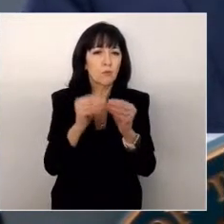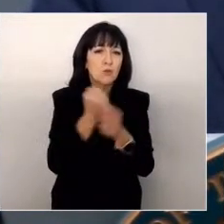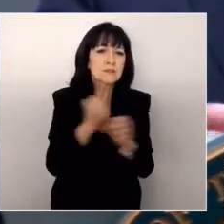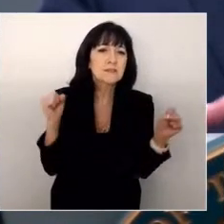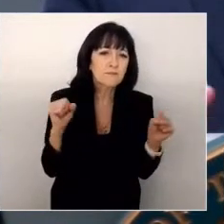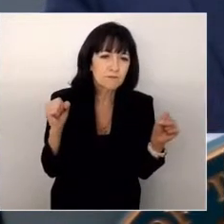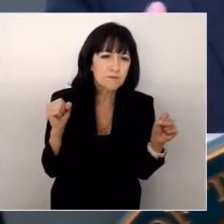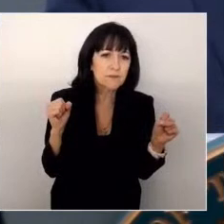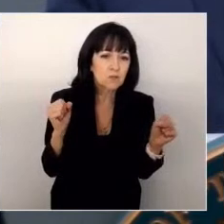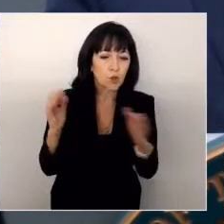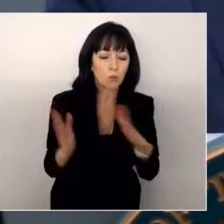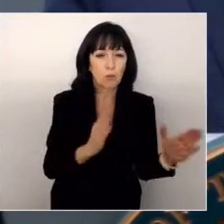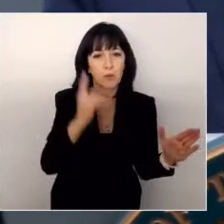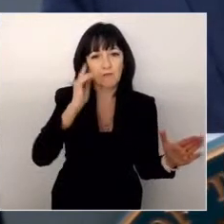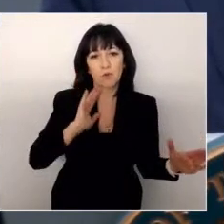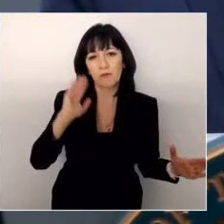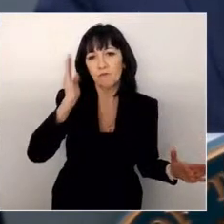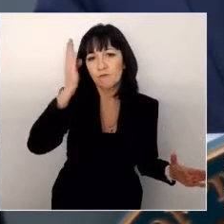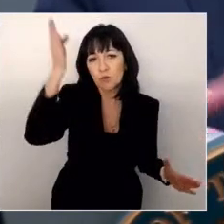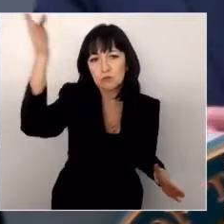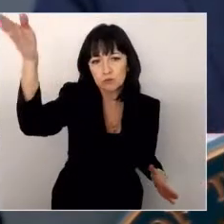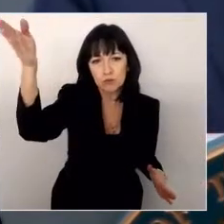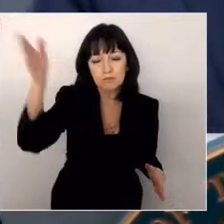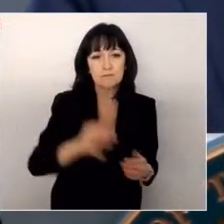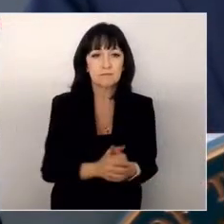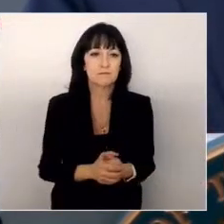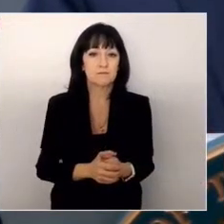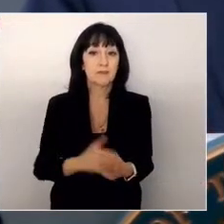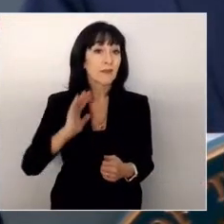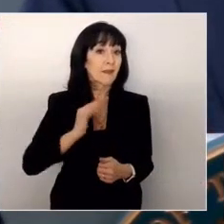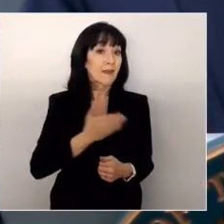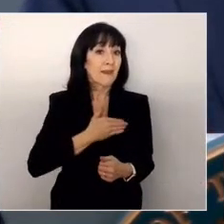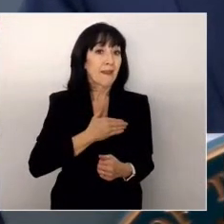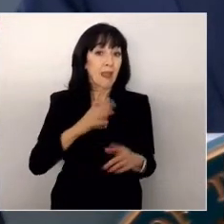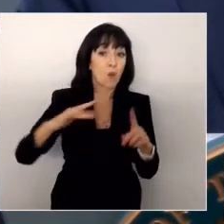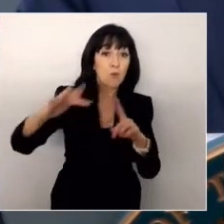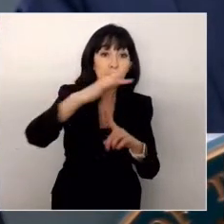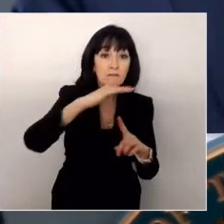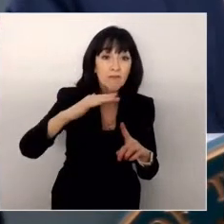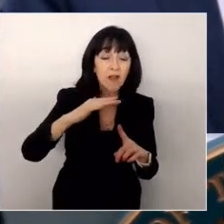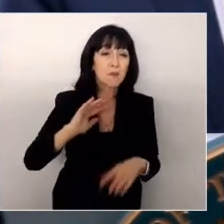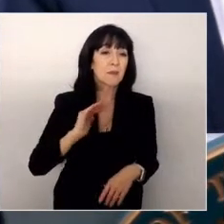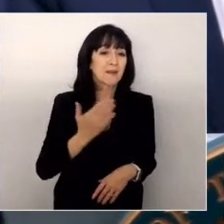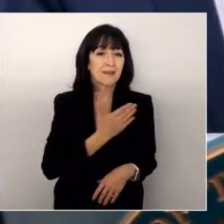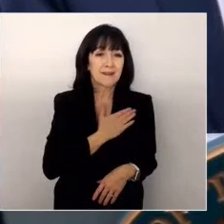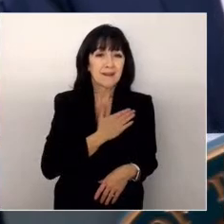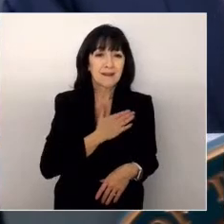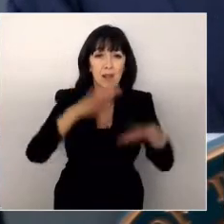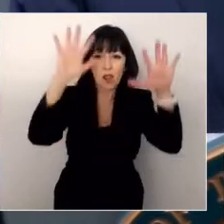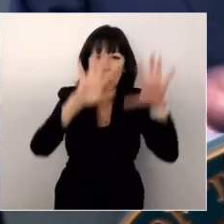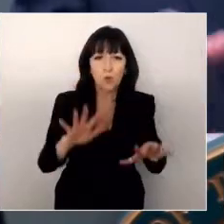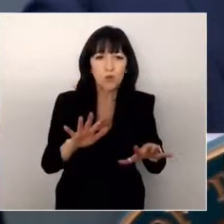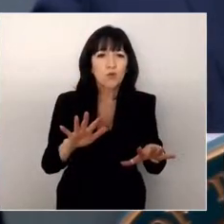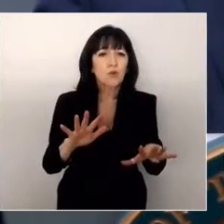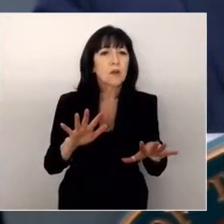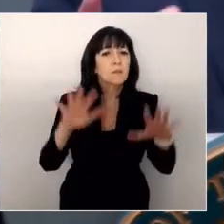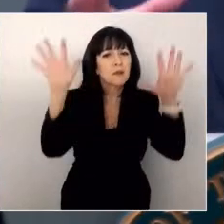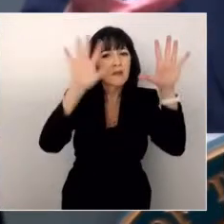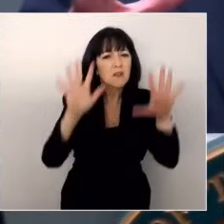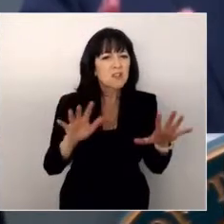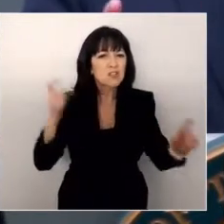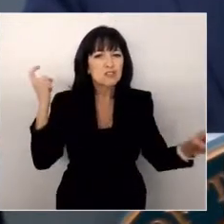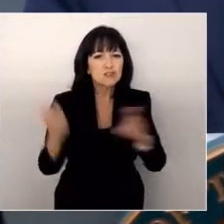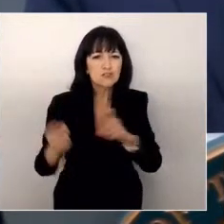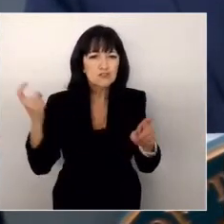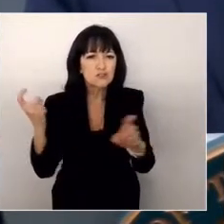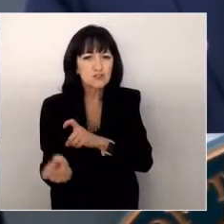also investing in our environment, and we have a new climate action plan to address the effects of climate change, not just because it's the